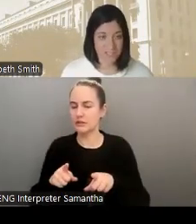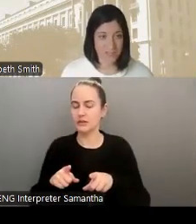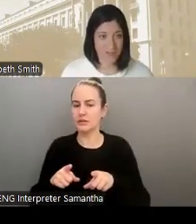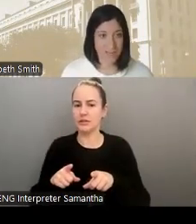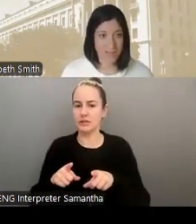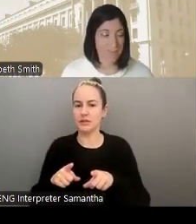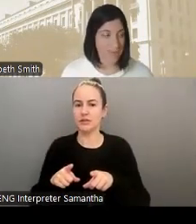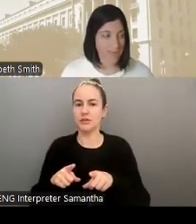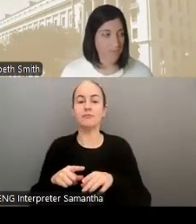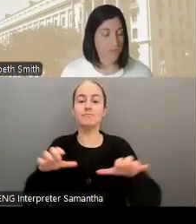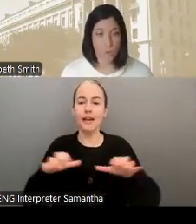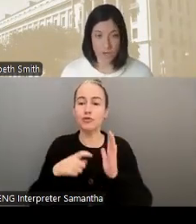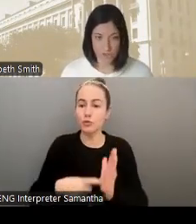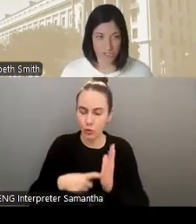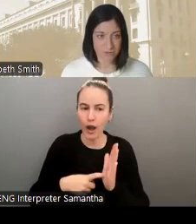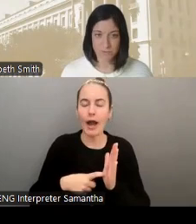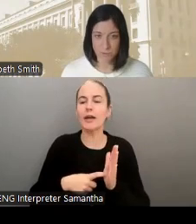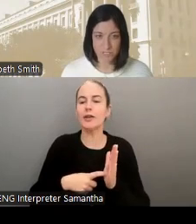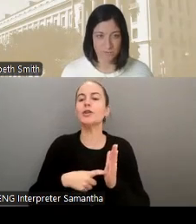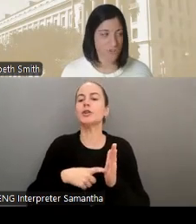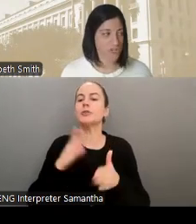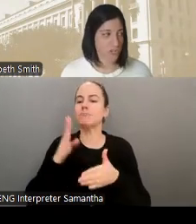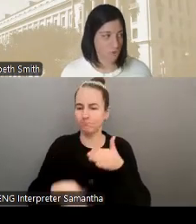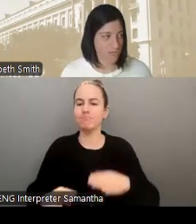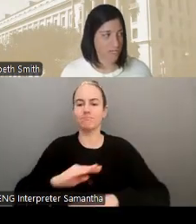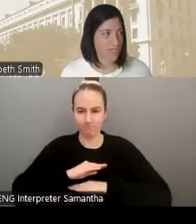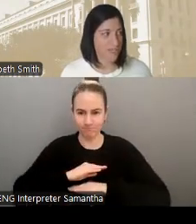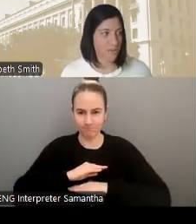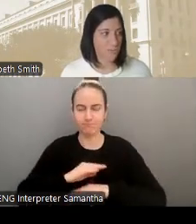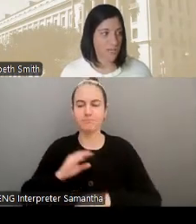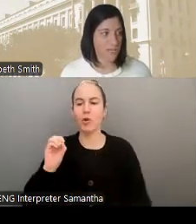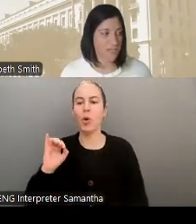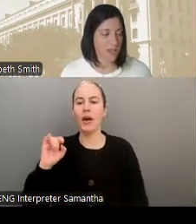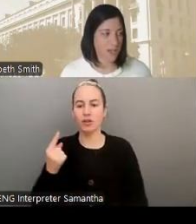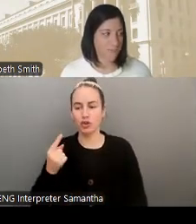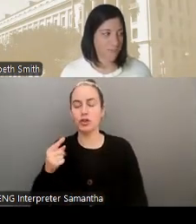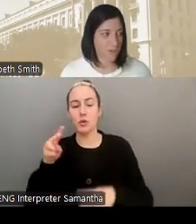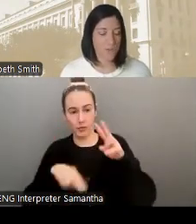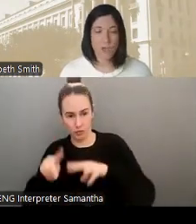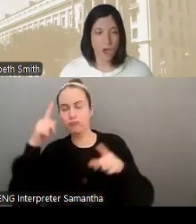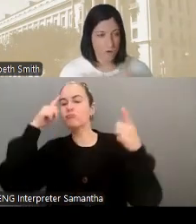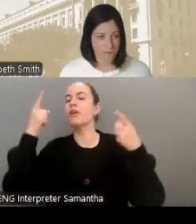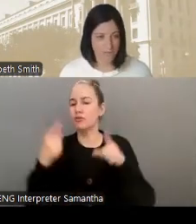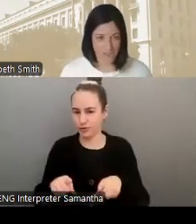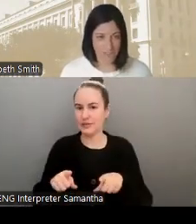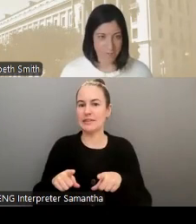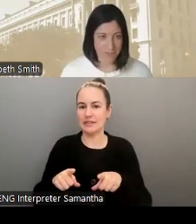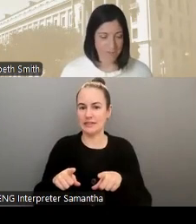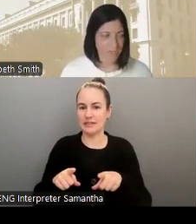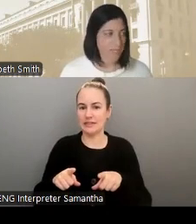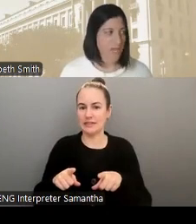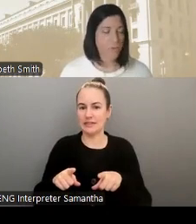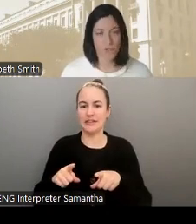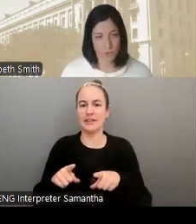actions necessary have been met. The OIG reviews the information, agrees, and then we can, all corrective actions have